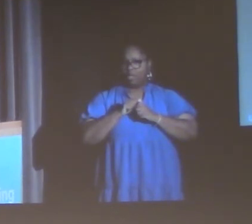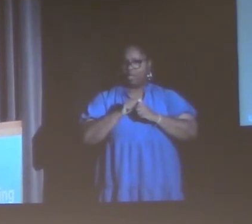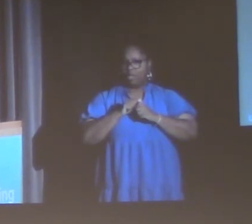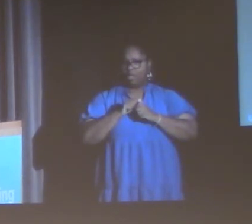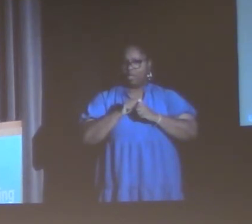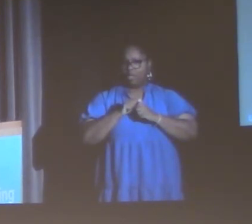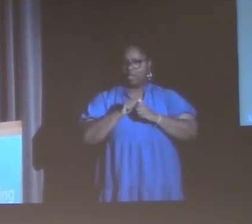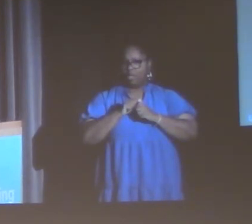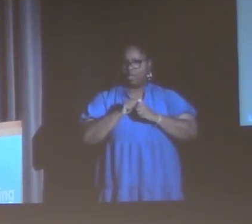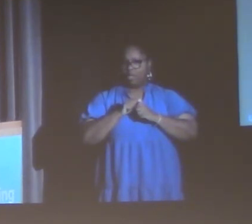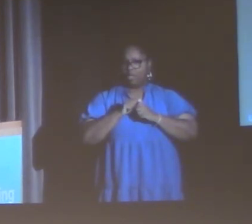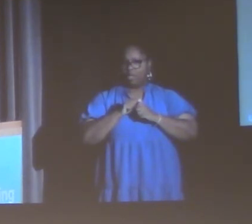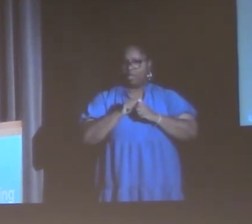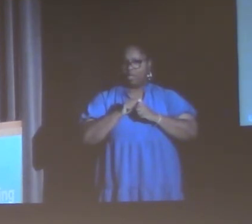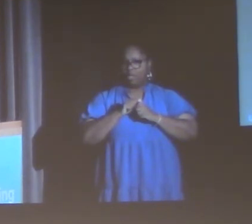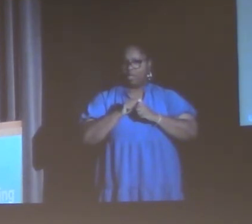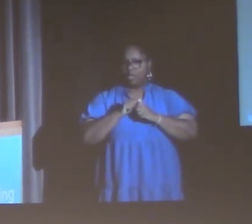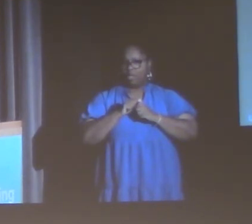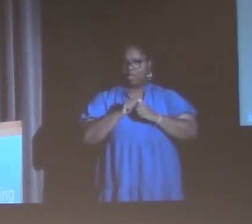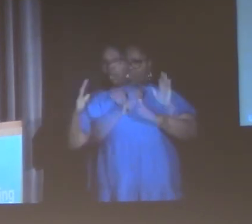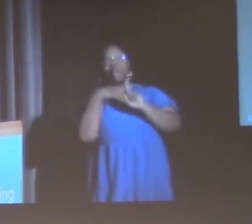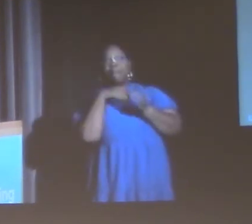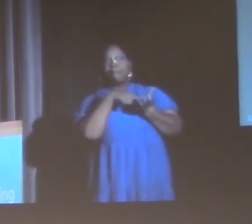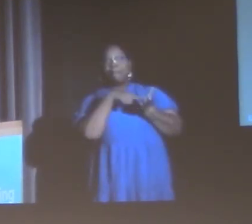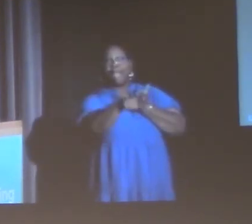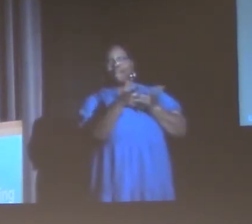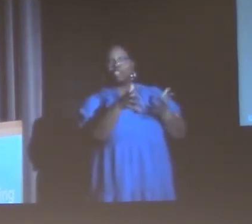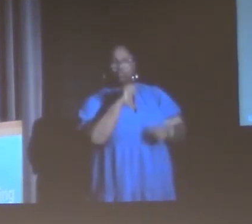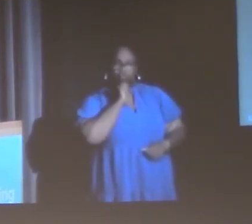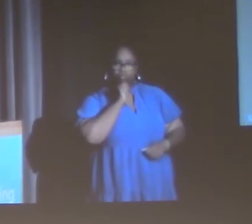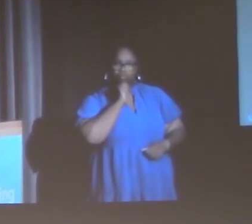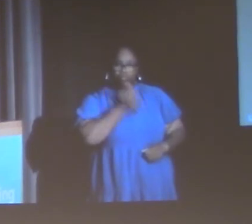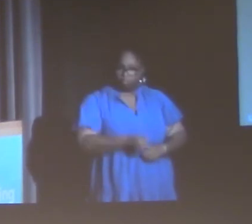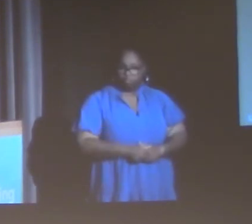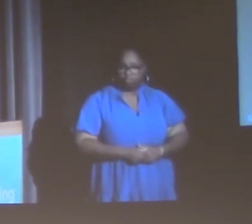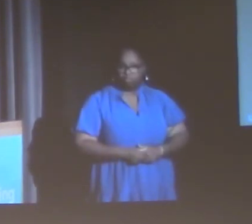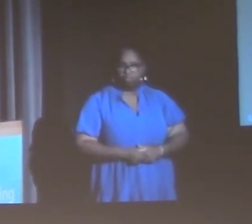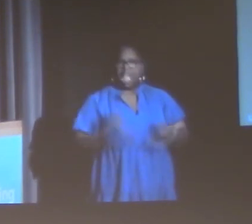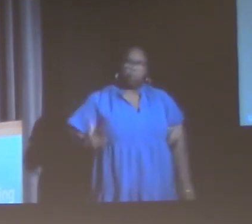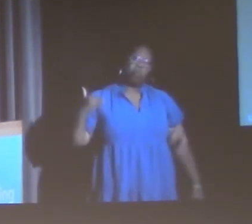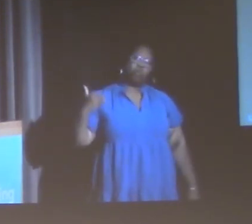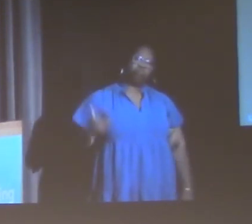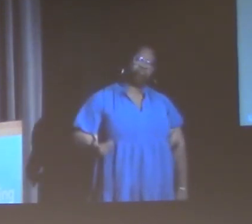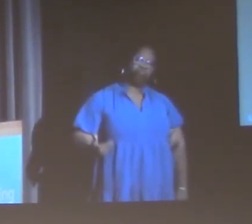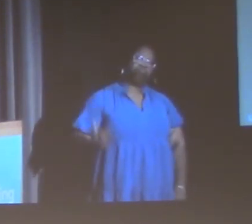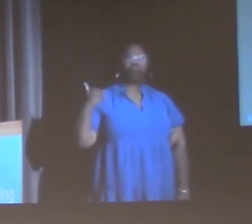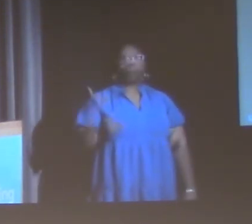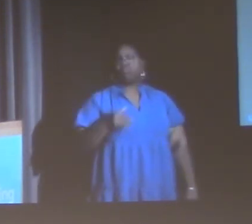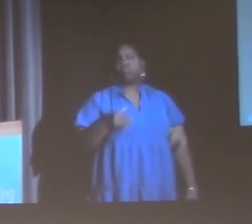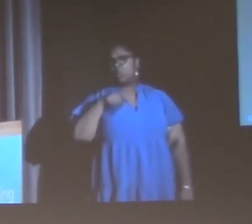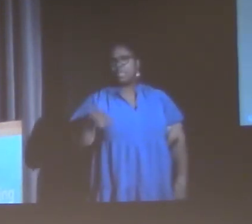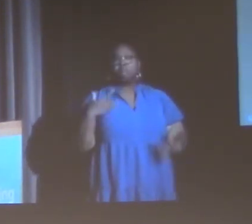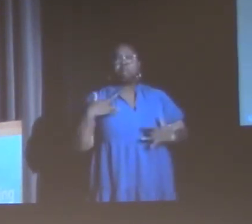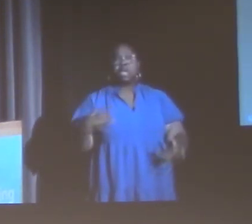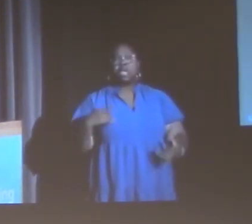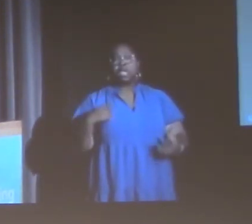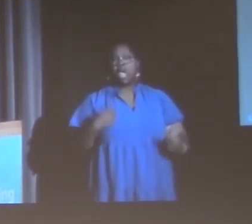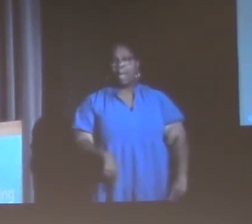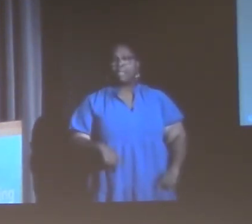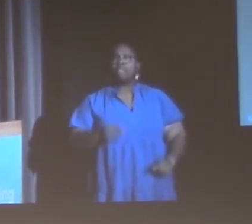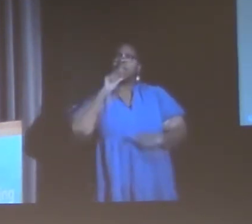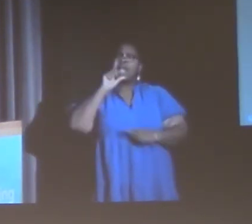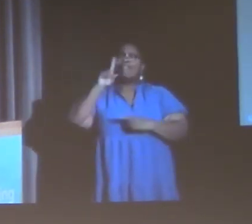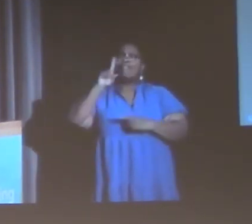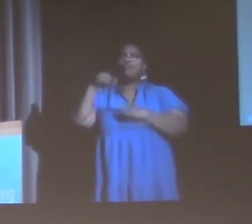So that type of example is a dime a dozen at San Quentin, right? And this goes beyond just filmmakers, but especially